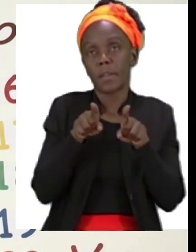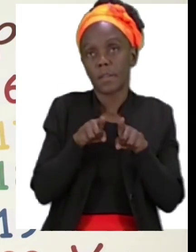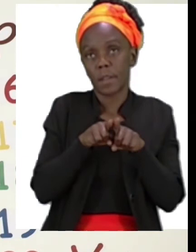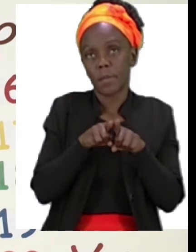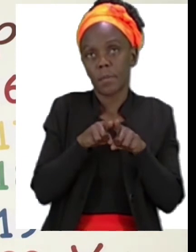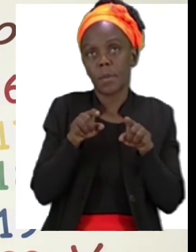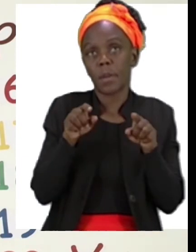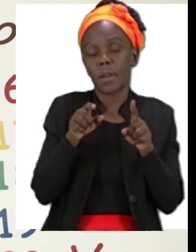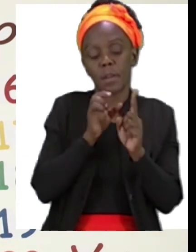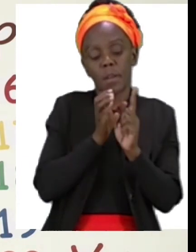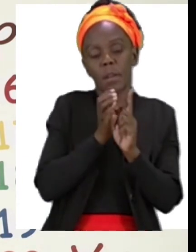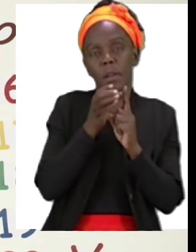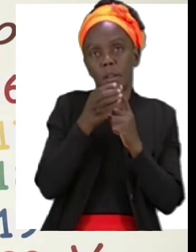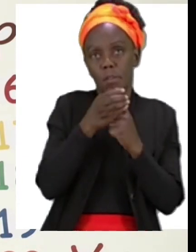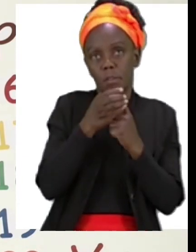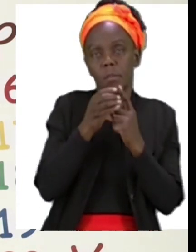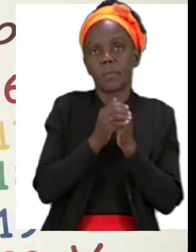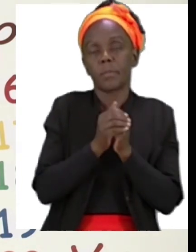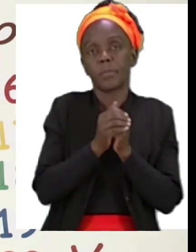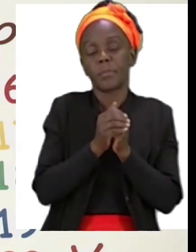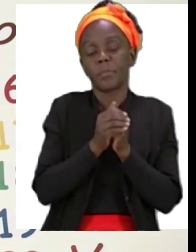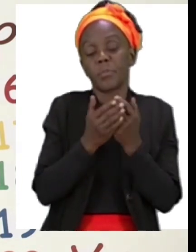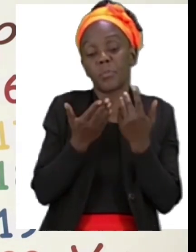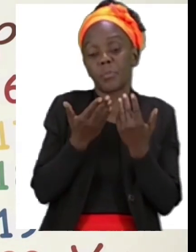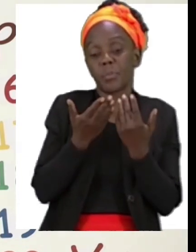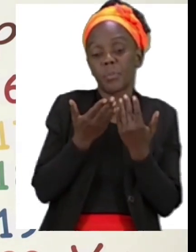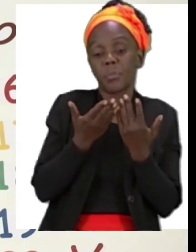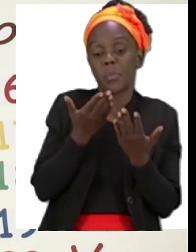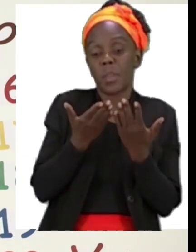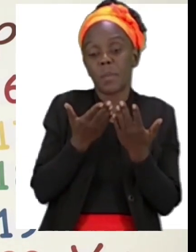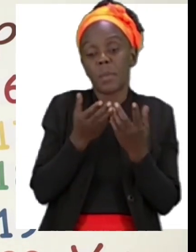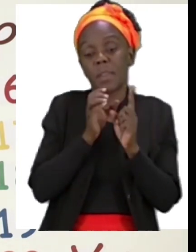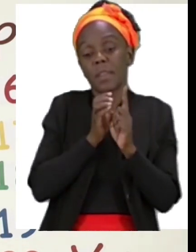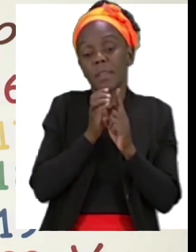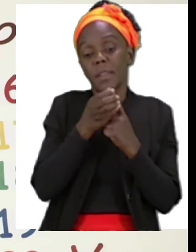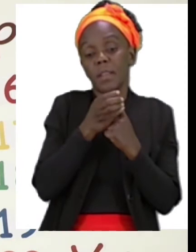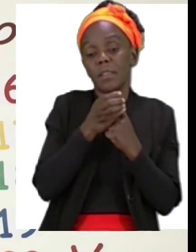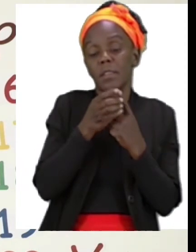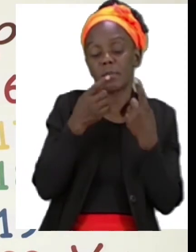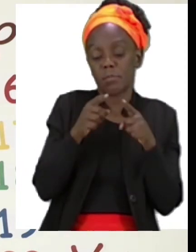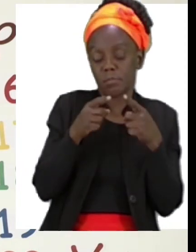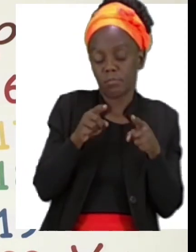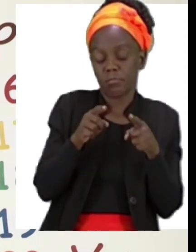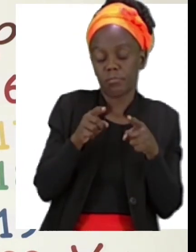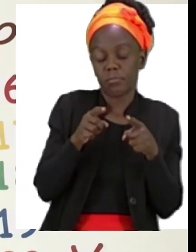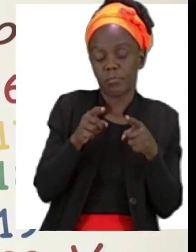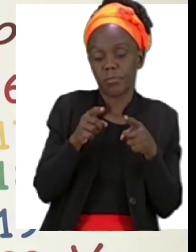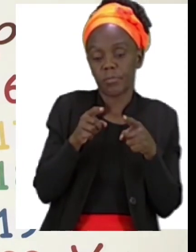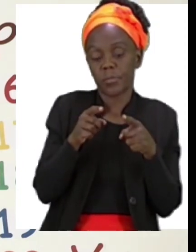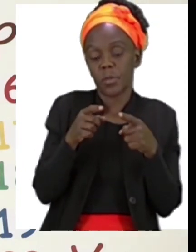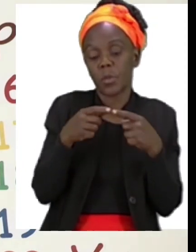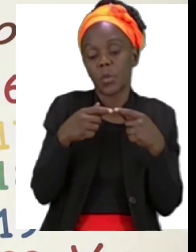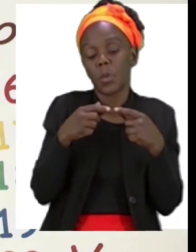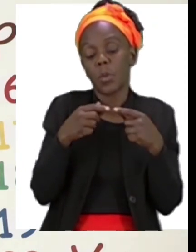same culture. But if your cultures are different, you can say, our cultures